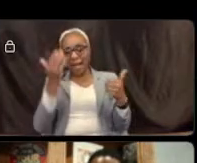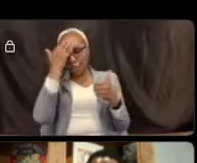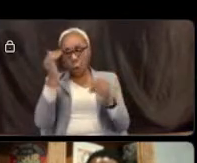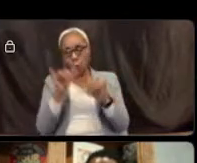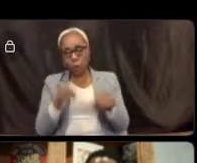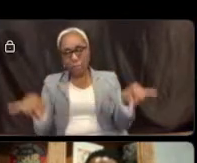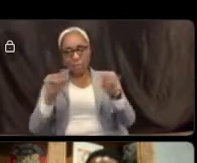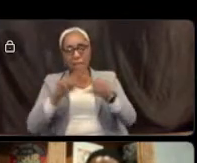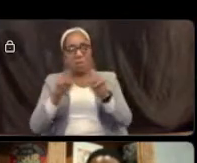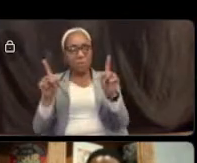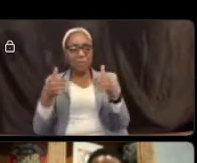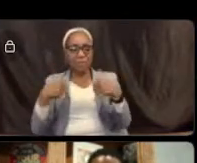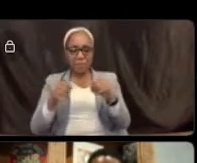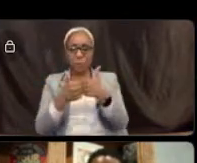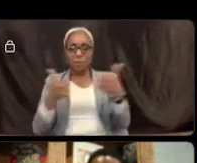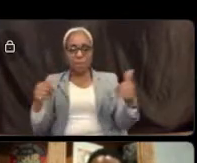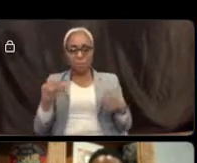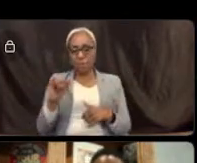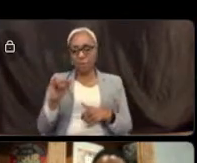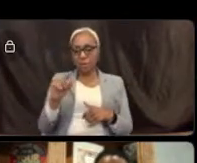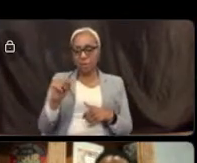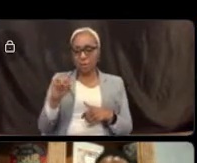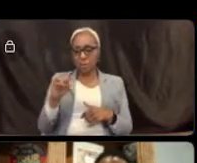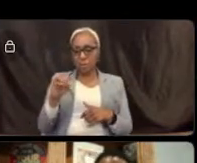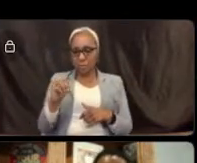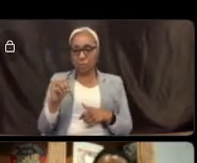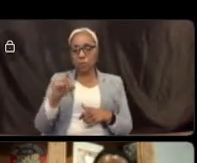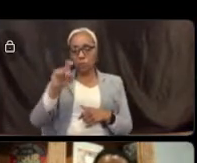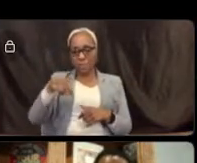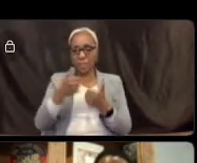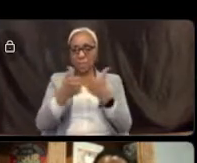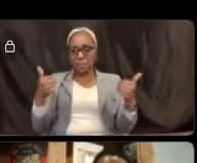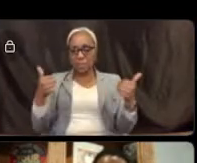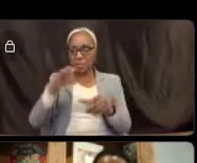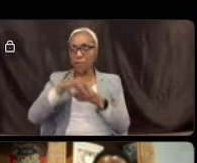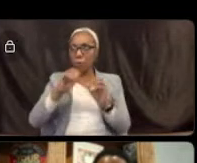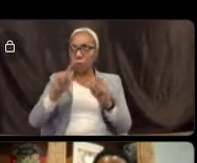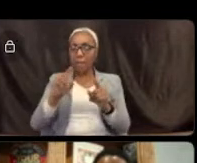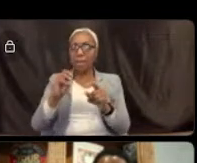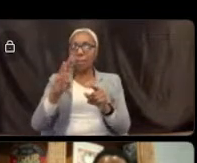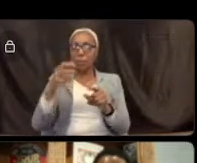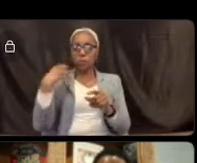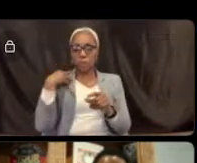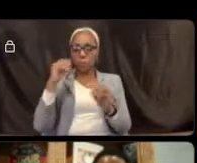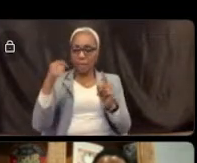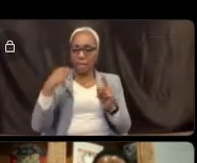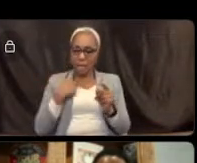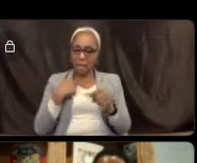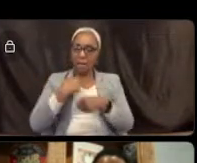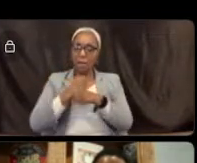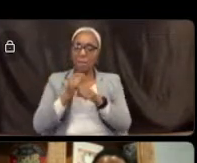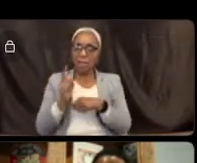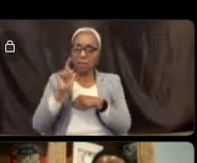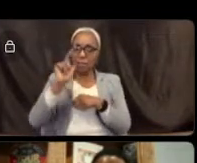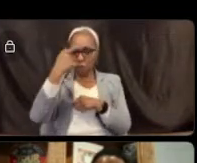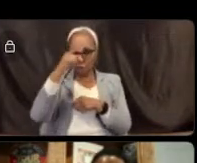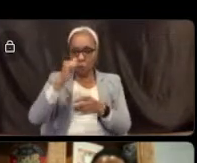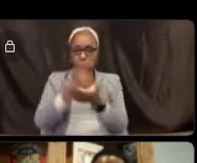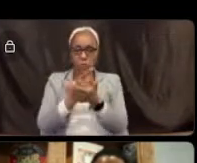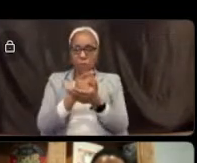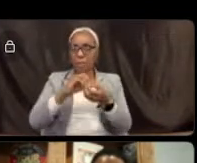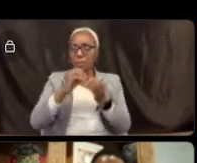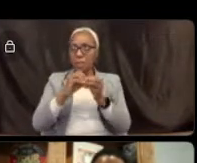we still do separate item, so it needs a separate vote. Okay, Mr. Chairman, I would like to make a motion for approval of item